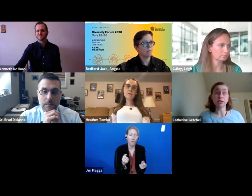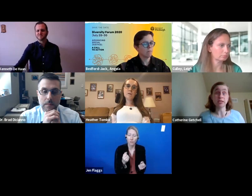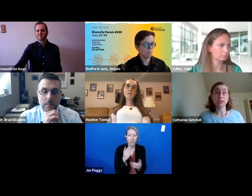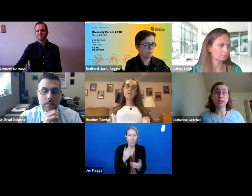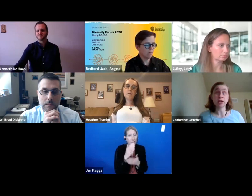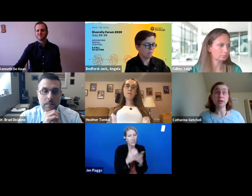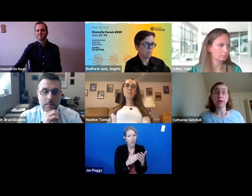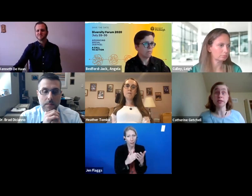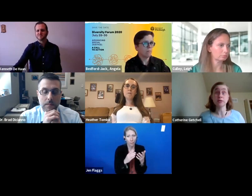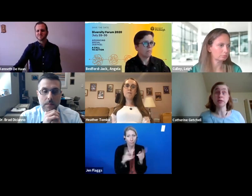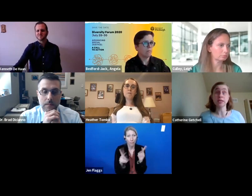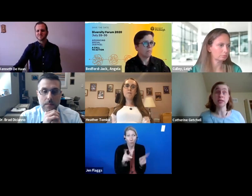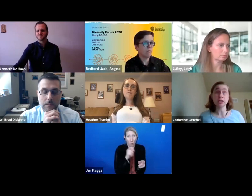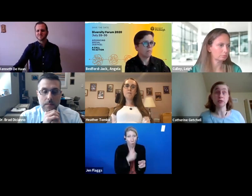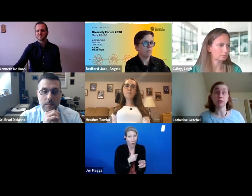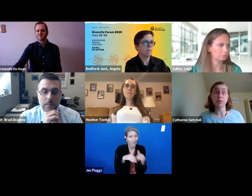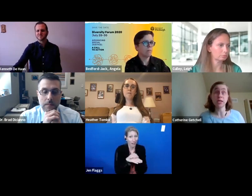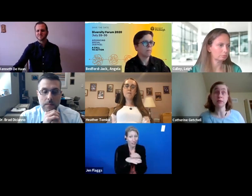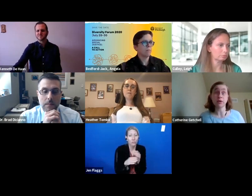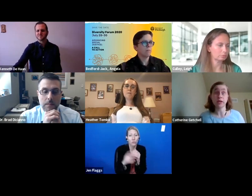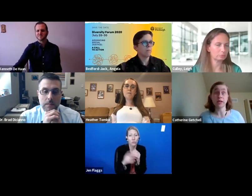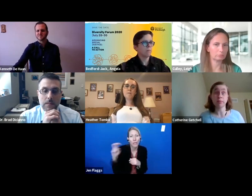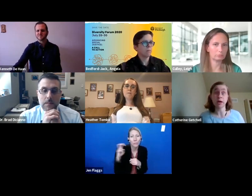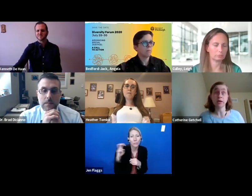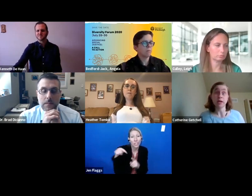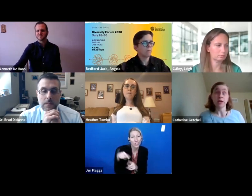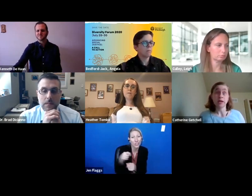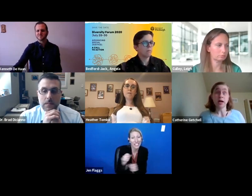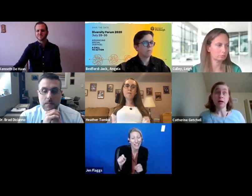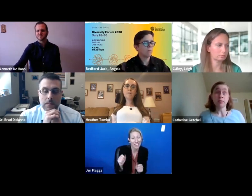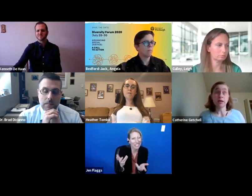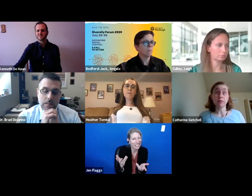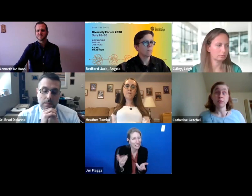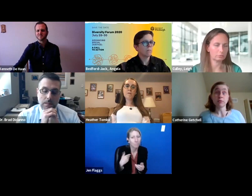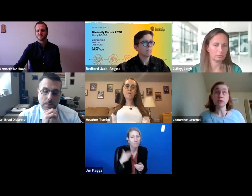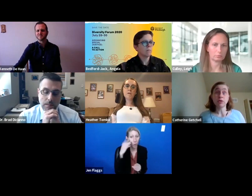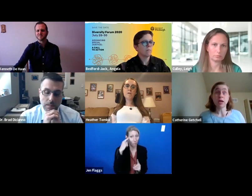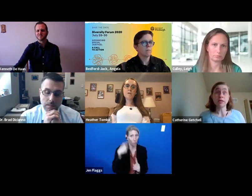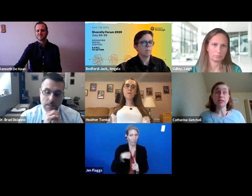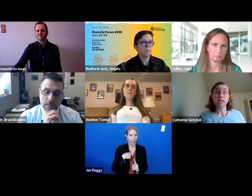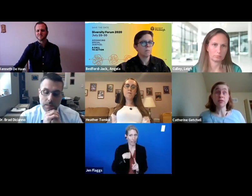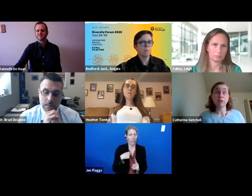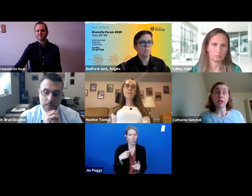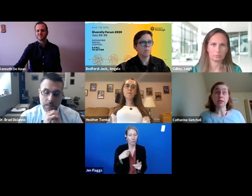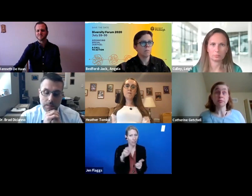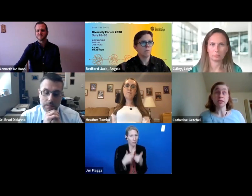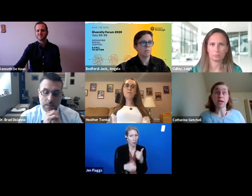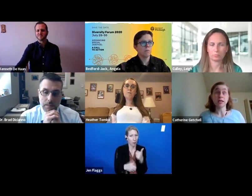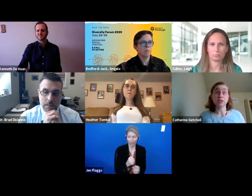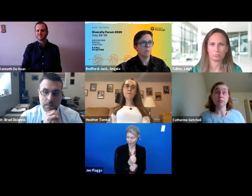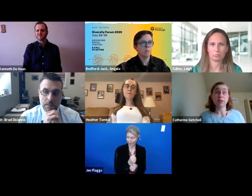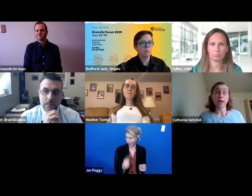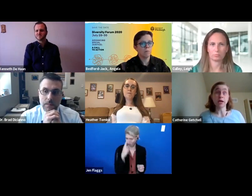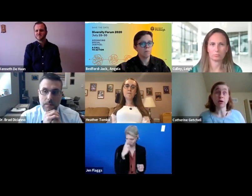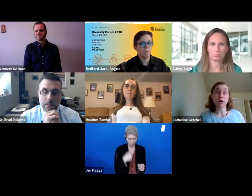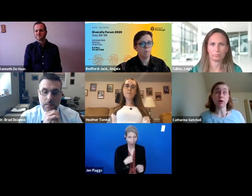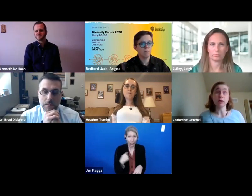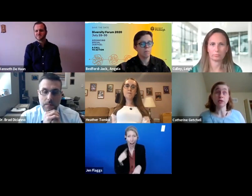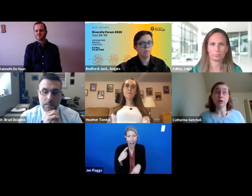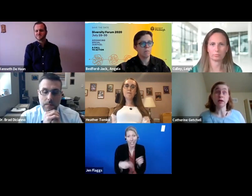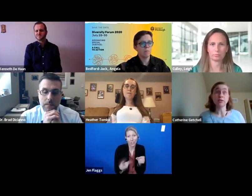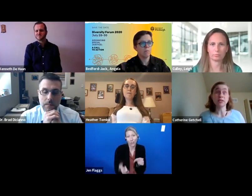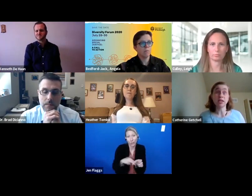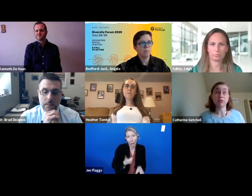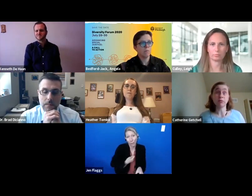safe transportation. I know that's certainly an issue for me when thinking about, is it safe for me to, because I can't jump in my own